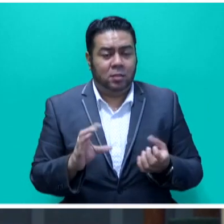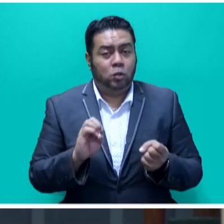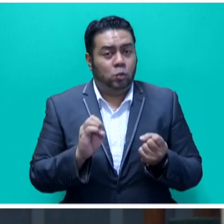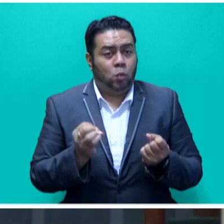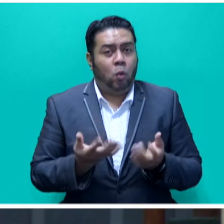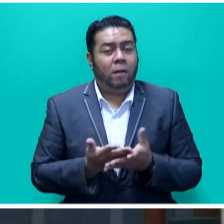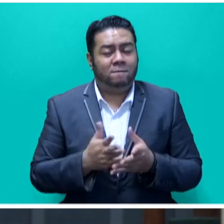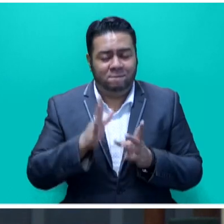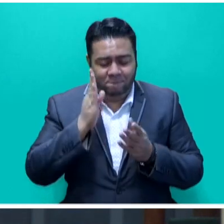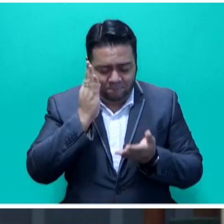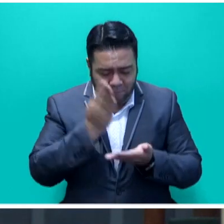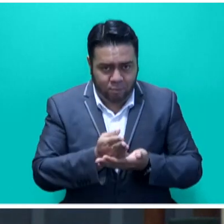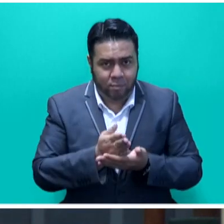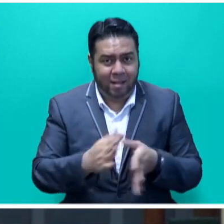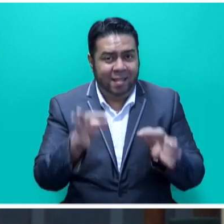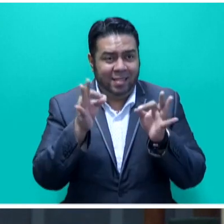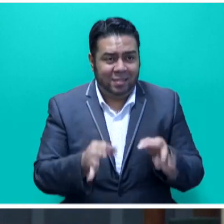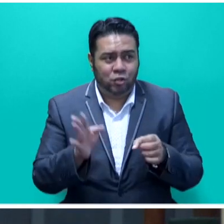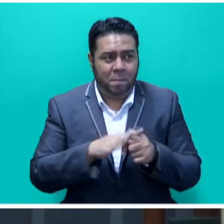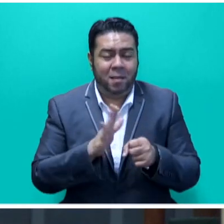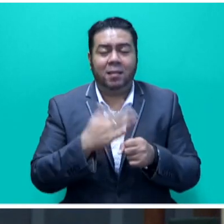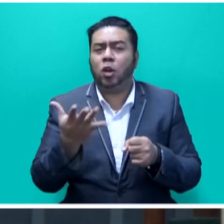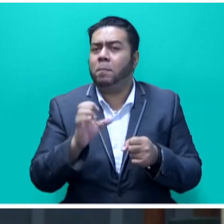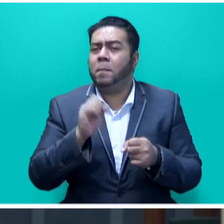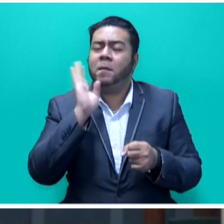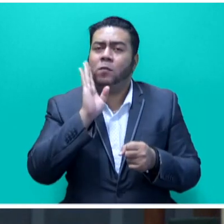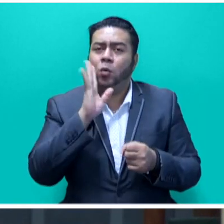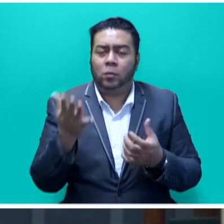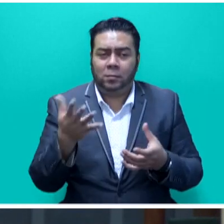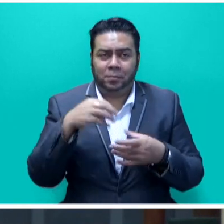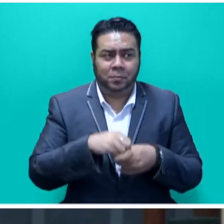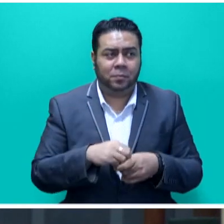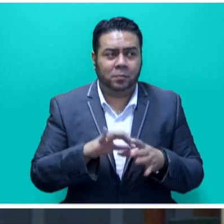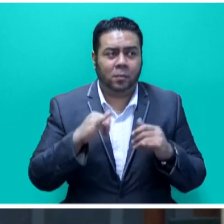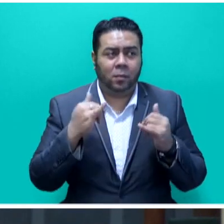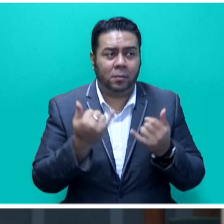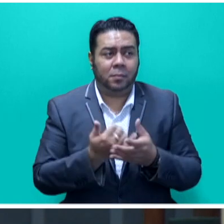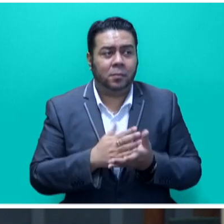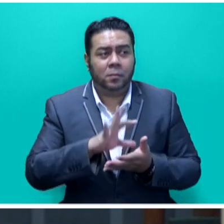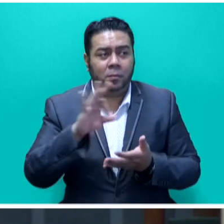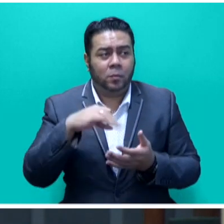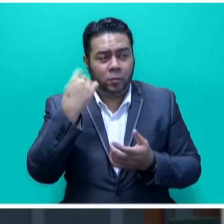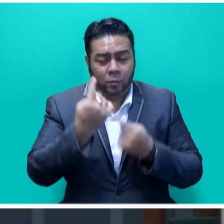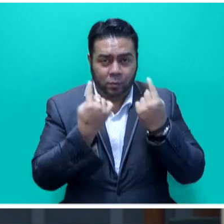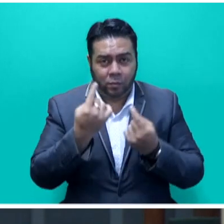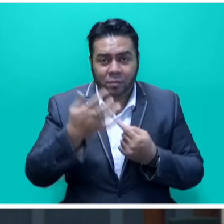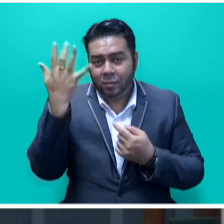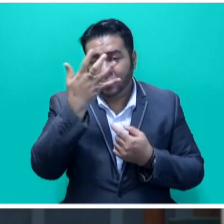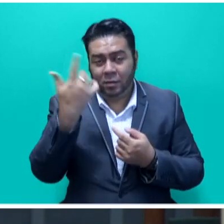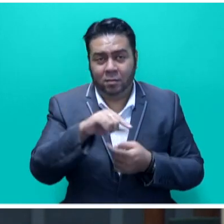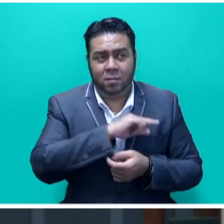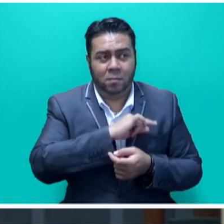demanded firmness in decisions unlike ever before, and of course a situation that not only threatened us at the